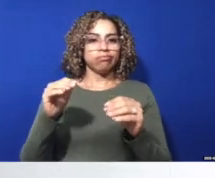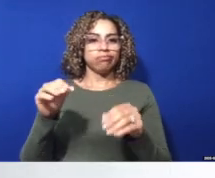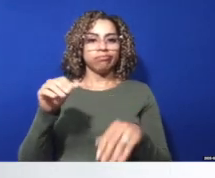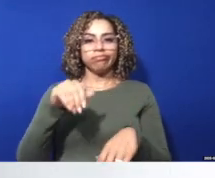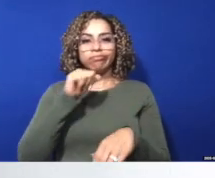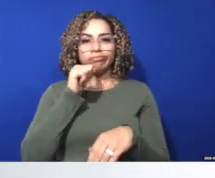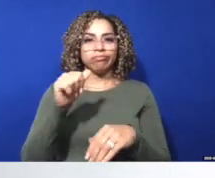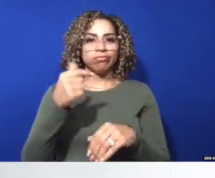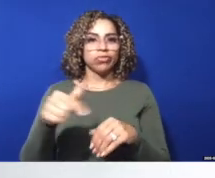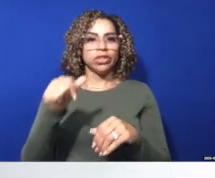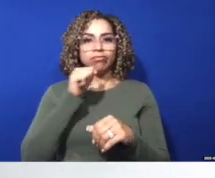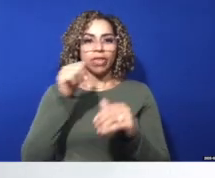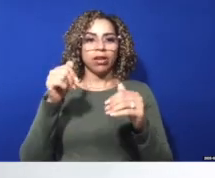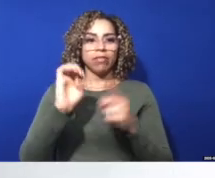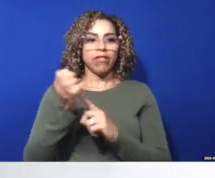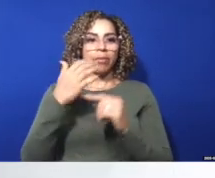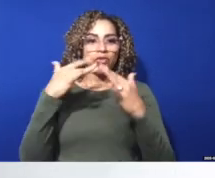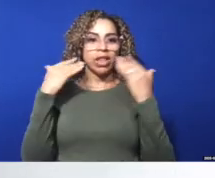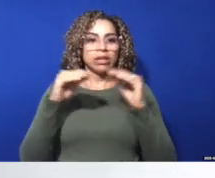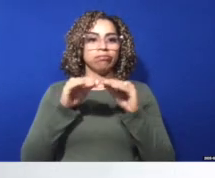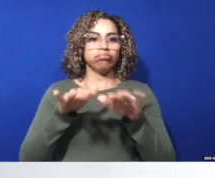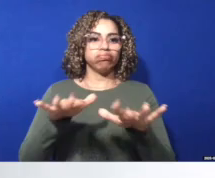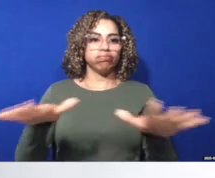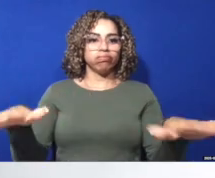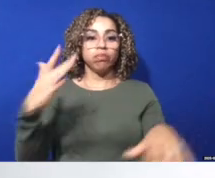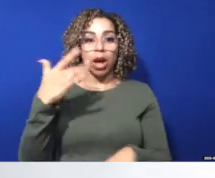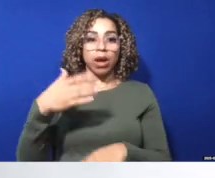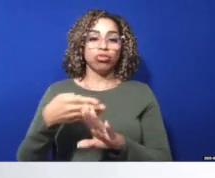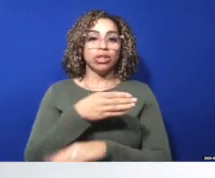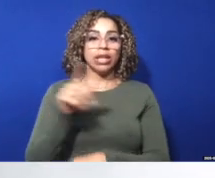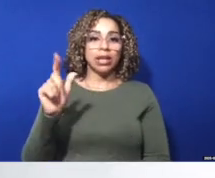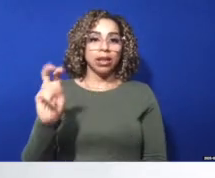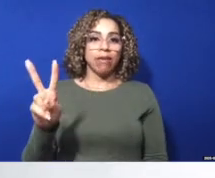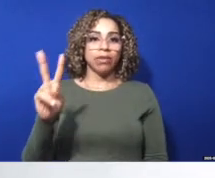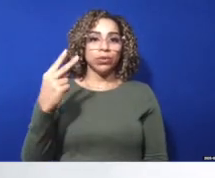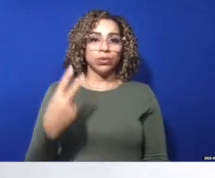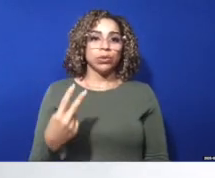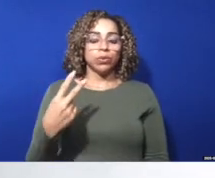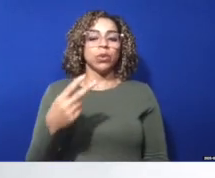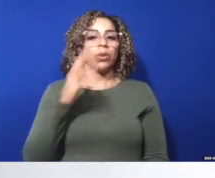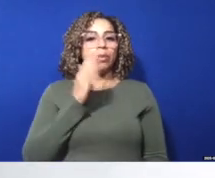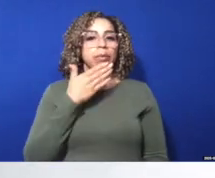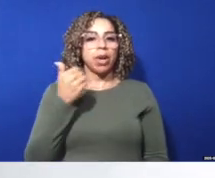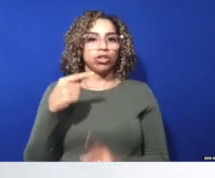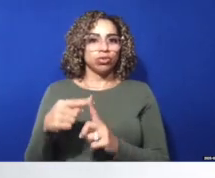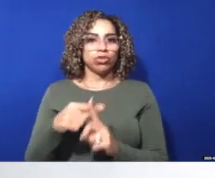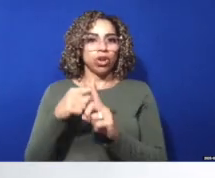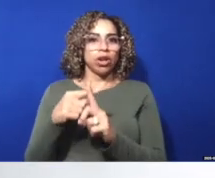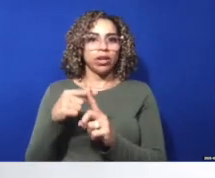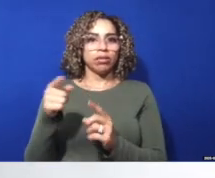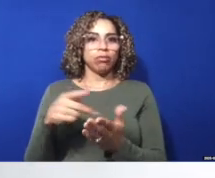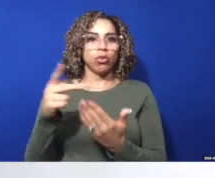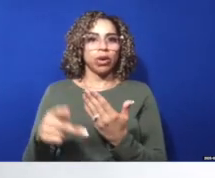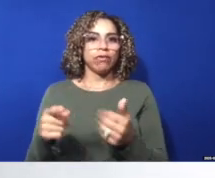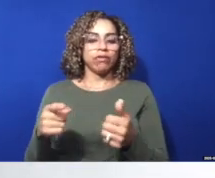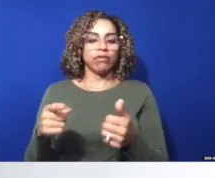funding limitations, it would make sense to target that program first on vehicles that